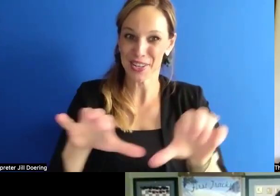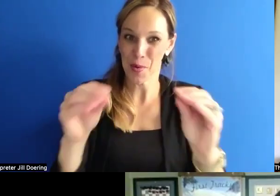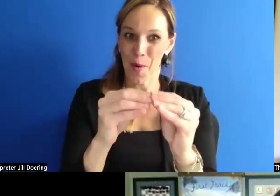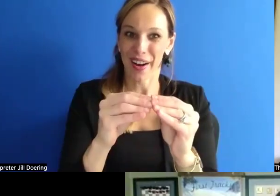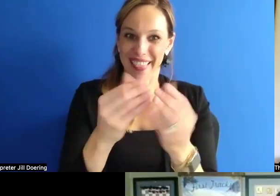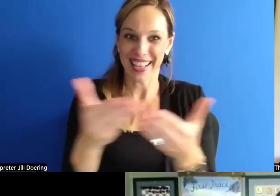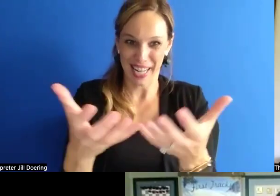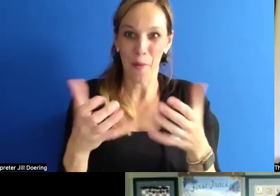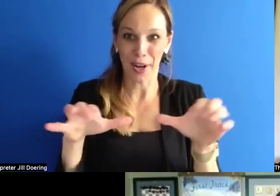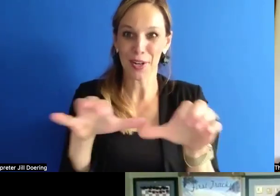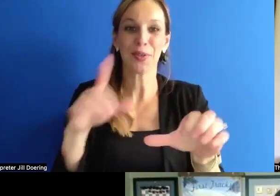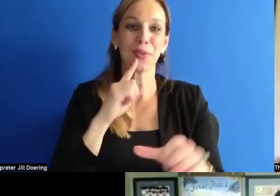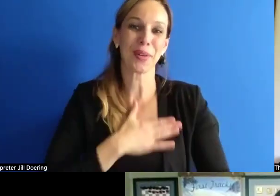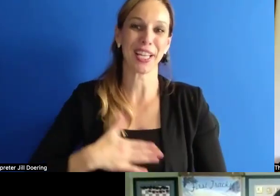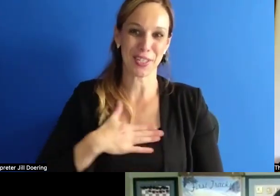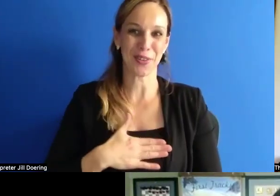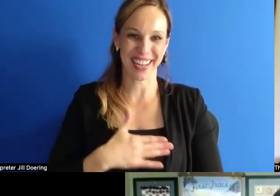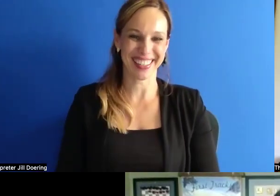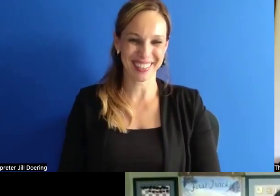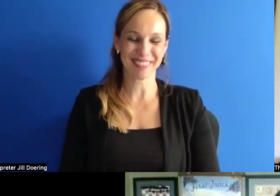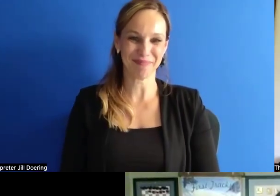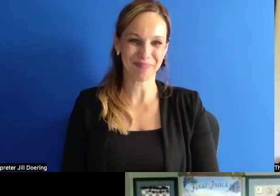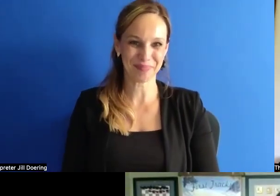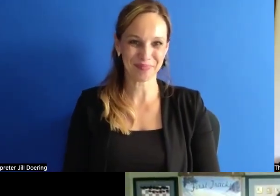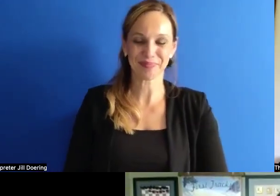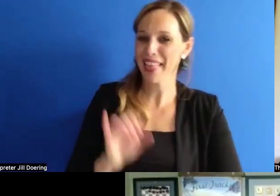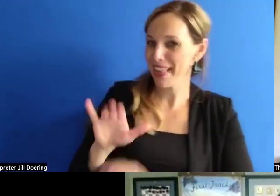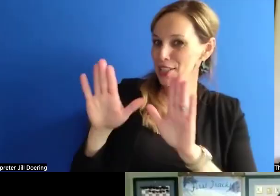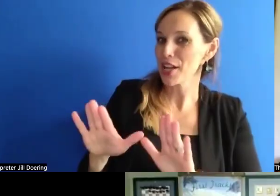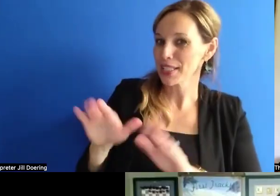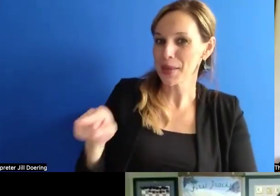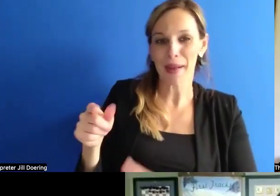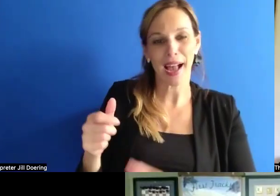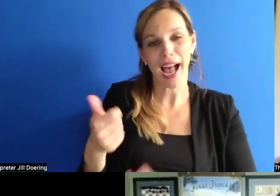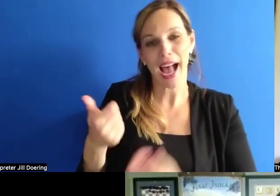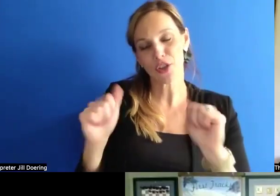enjoyable. That's awesome. I mean, I try to do bucket list